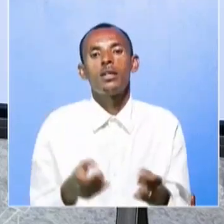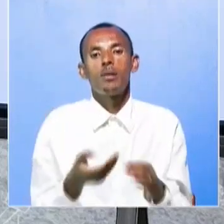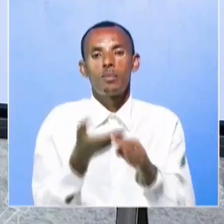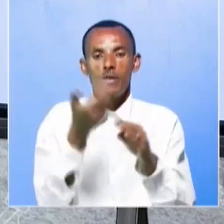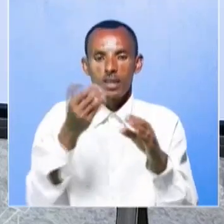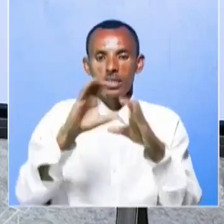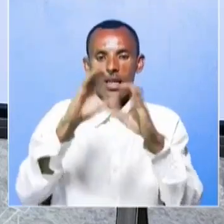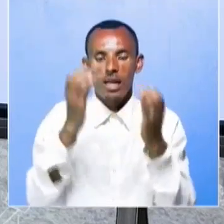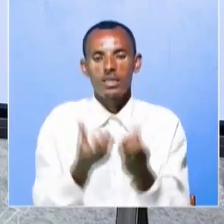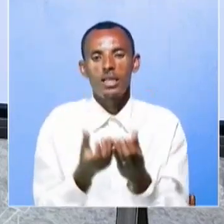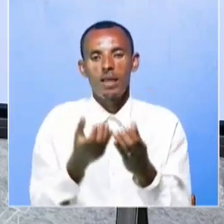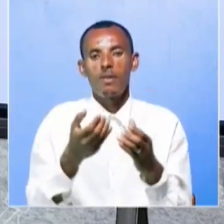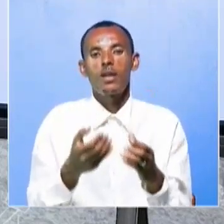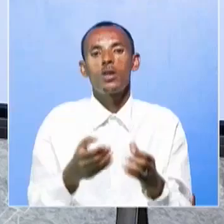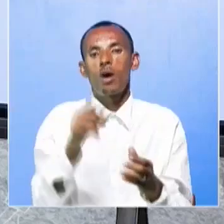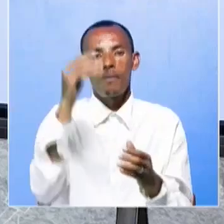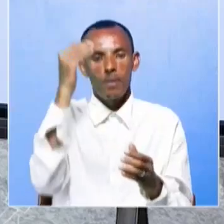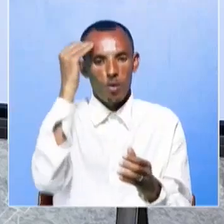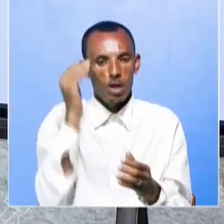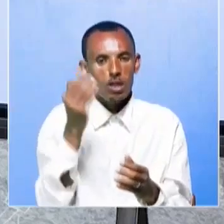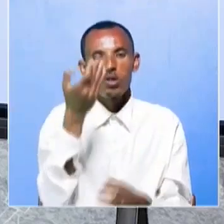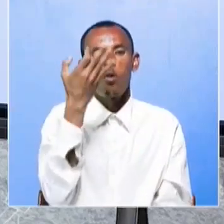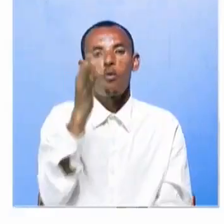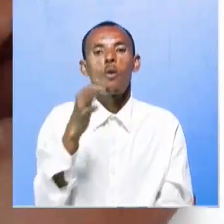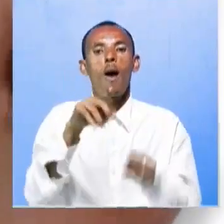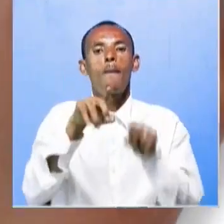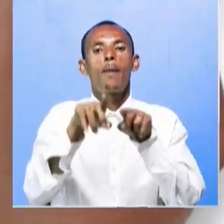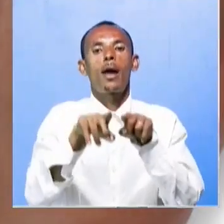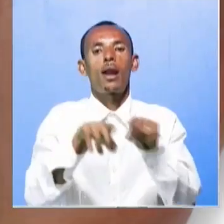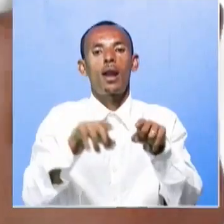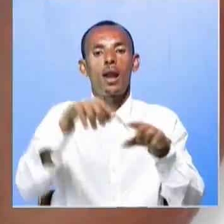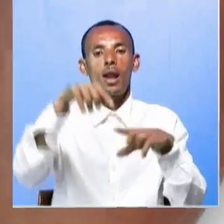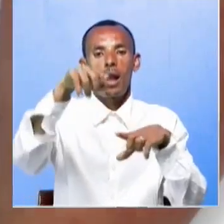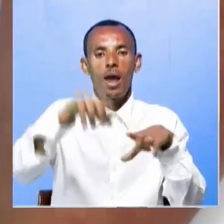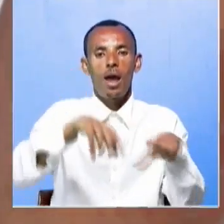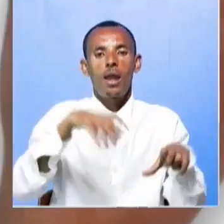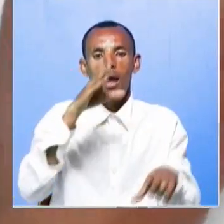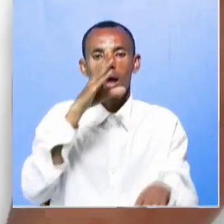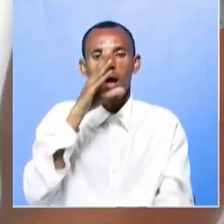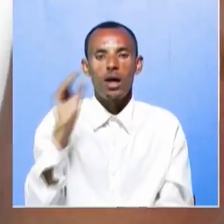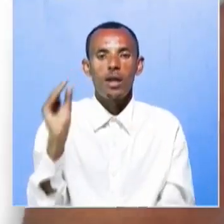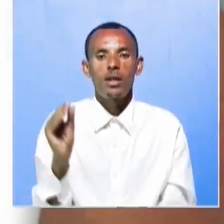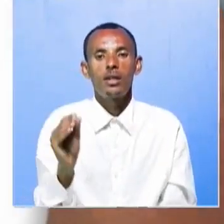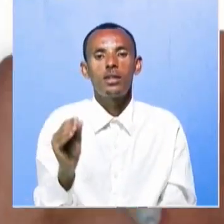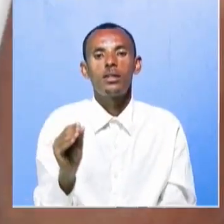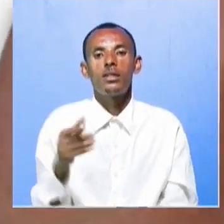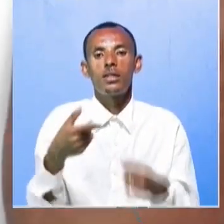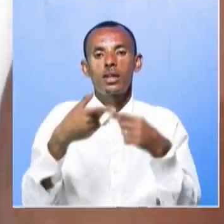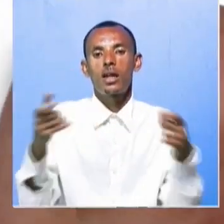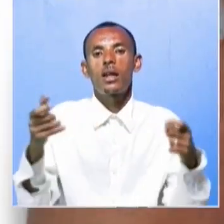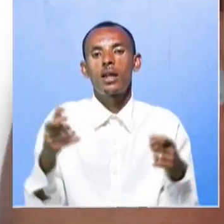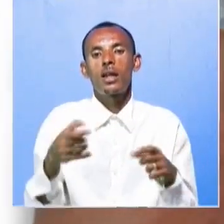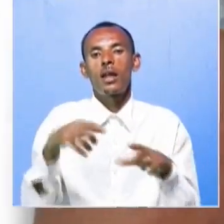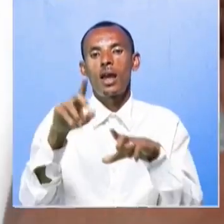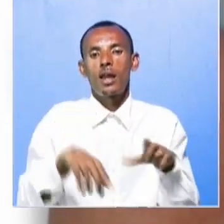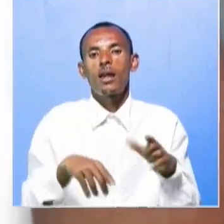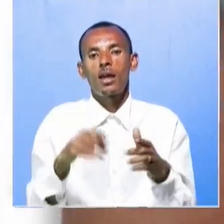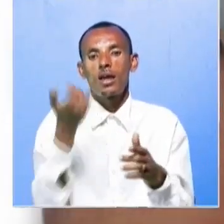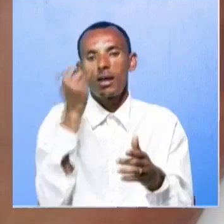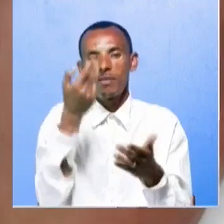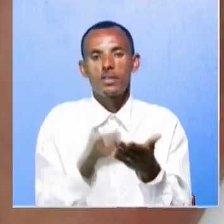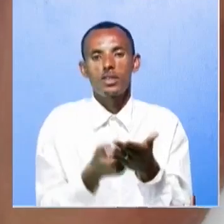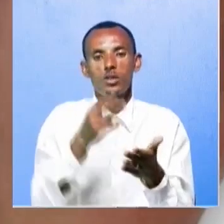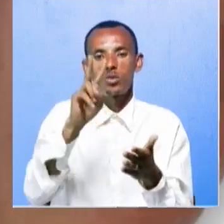level, you have the knowledge of parallel lines and transversal line. If these two